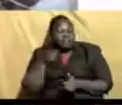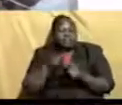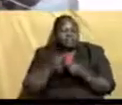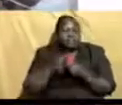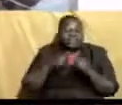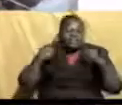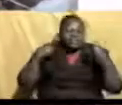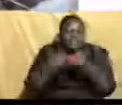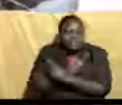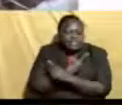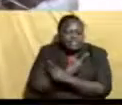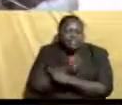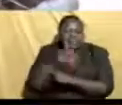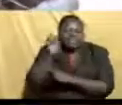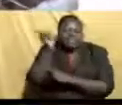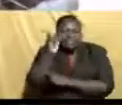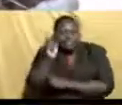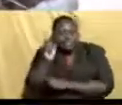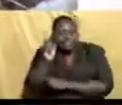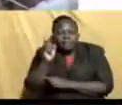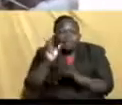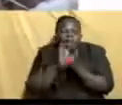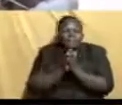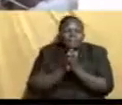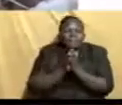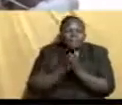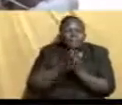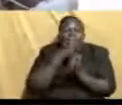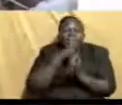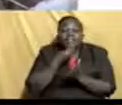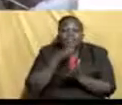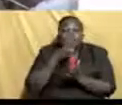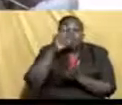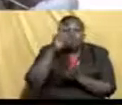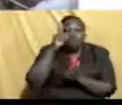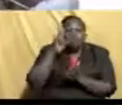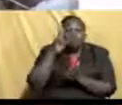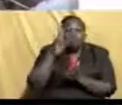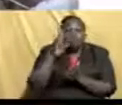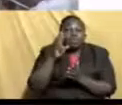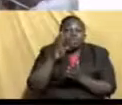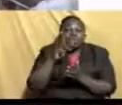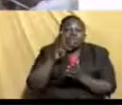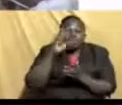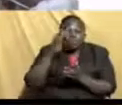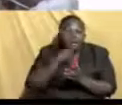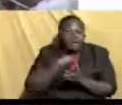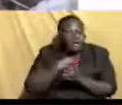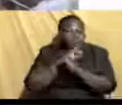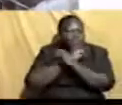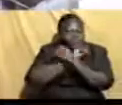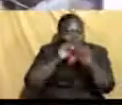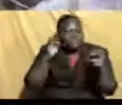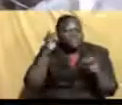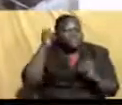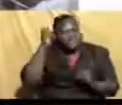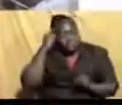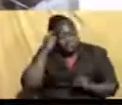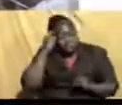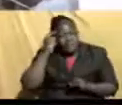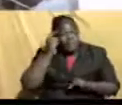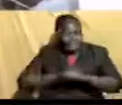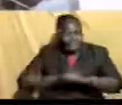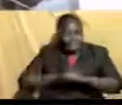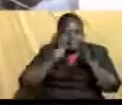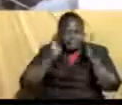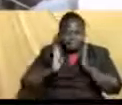between Mr. Uhuru Kenyatta and President Uhuru Kenyatta in his official capacity. There is no doubt when the